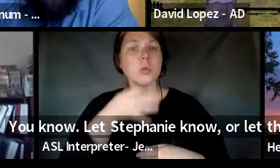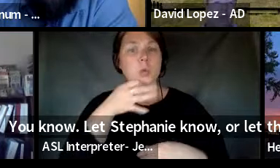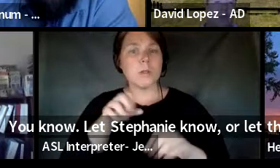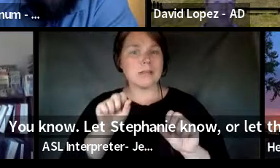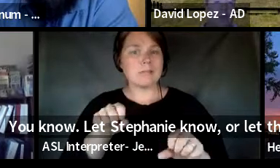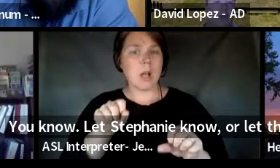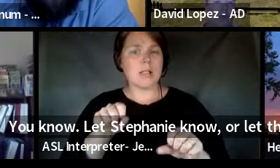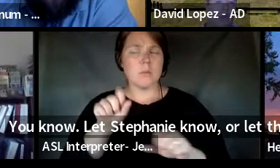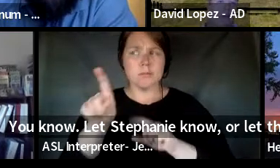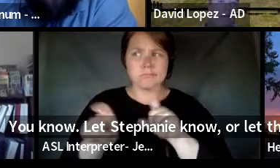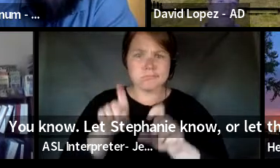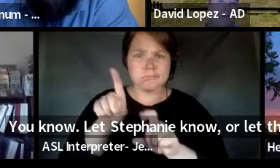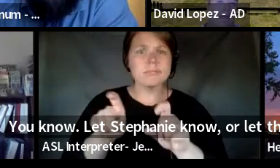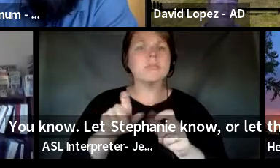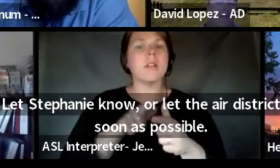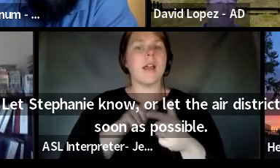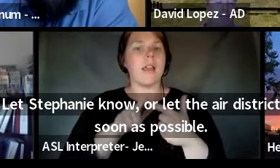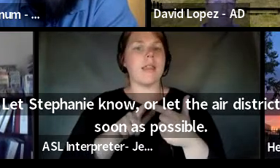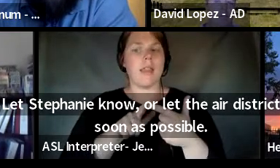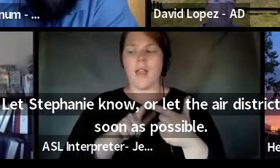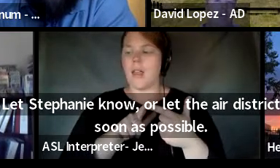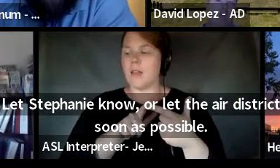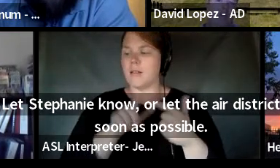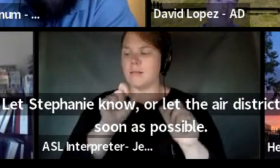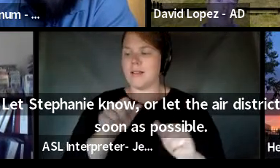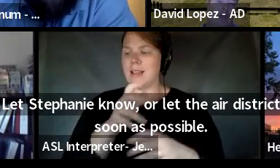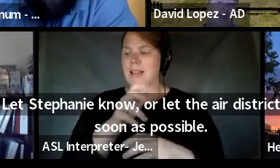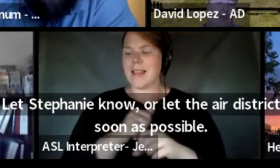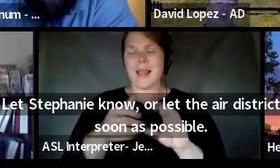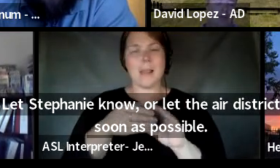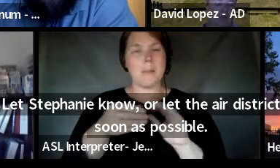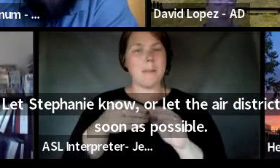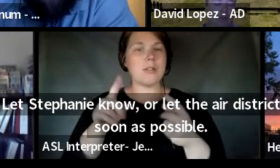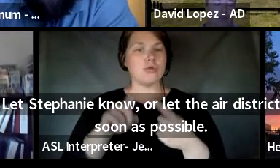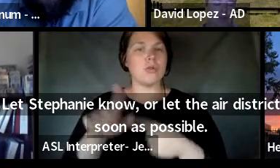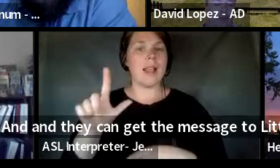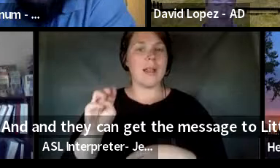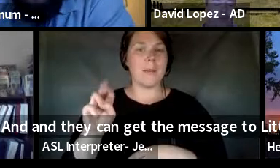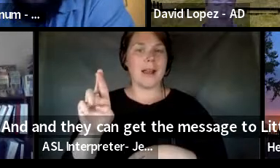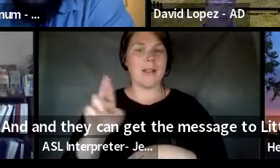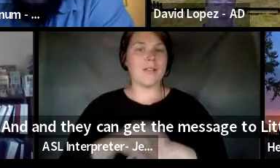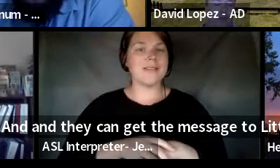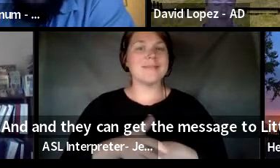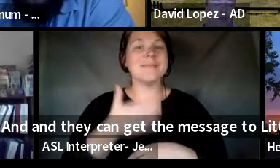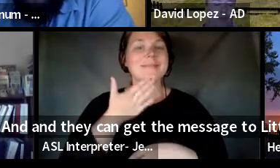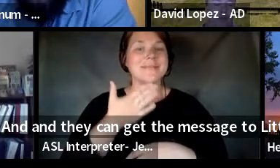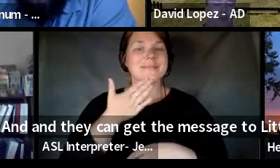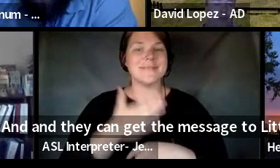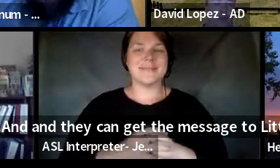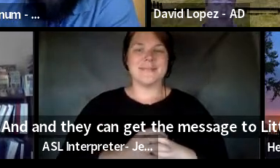possible. And they can get the message to Little Manila. Thank you.